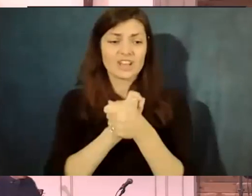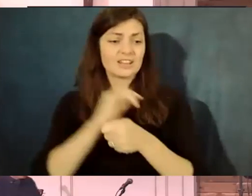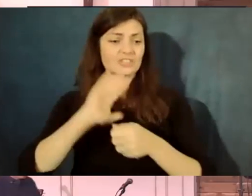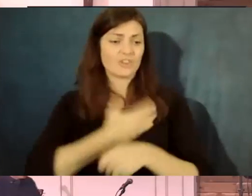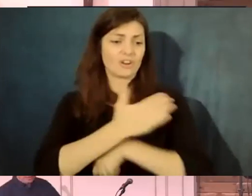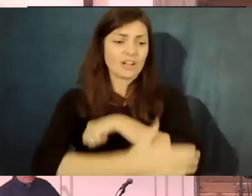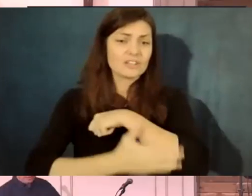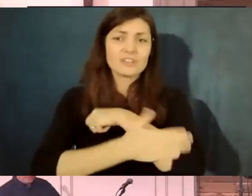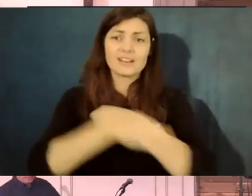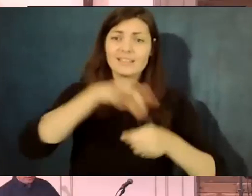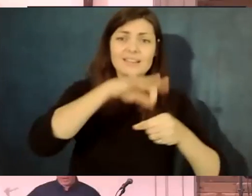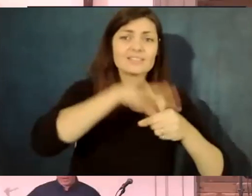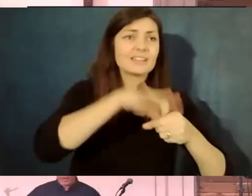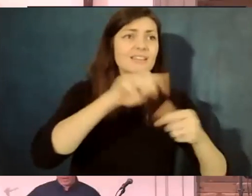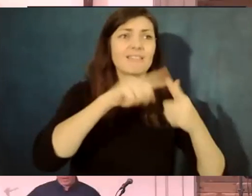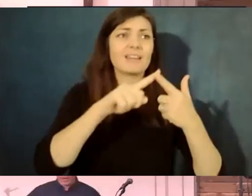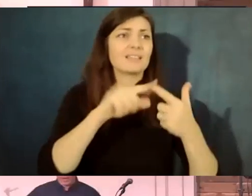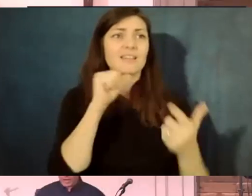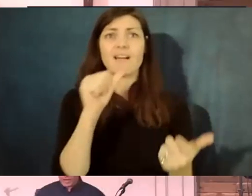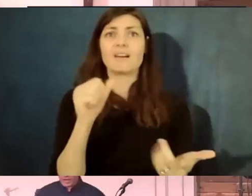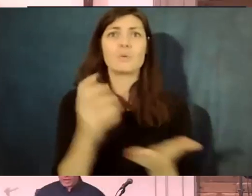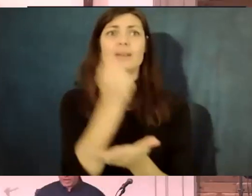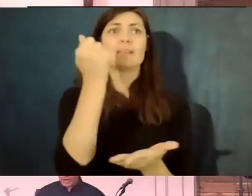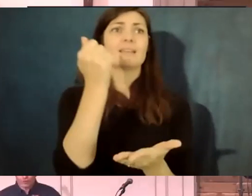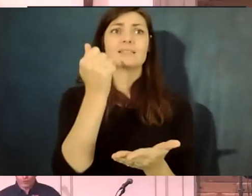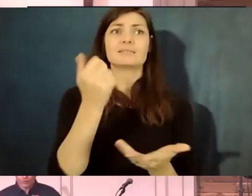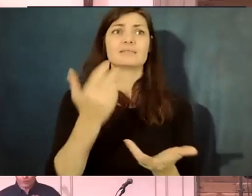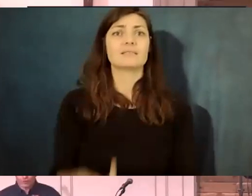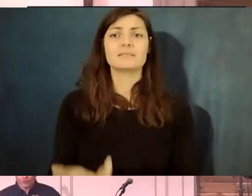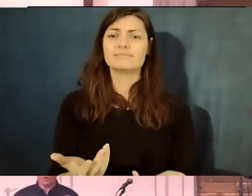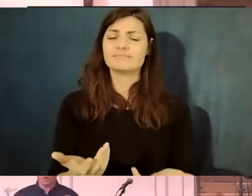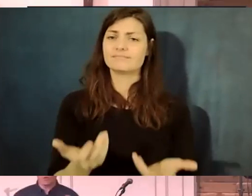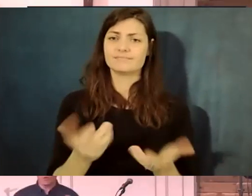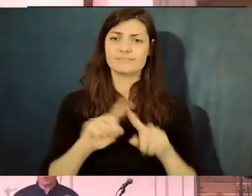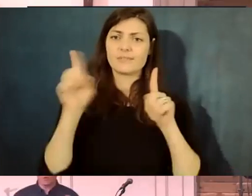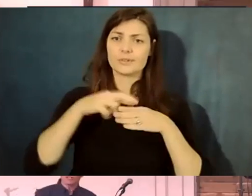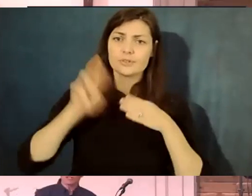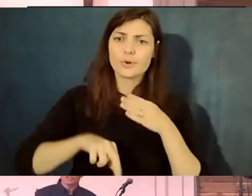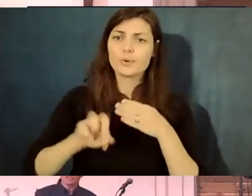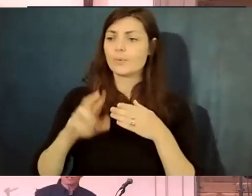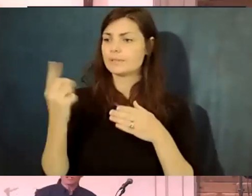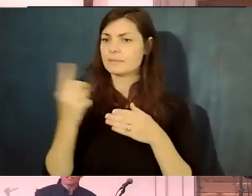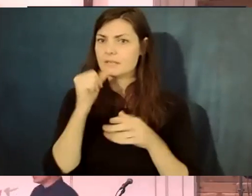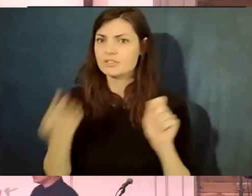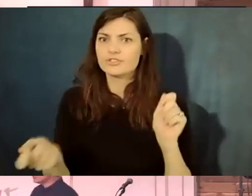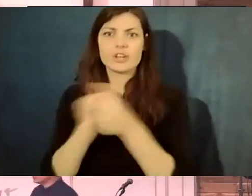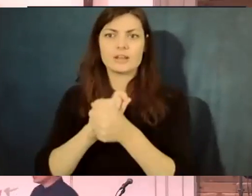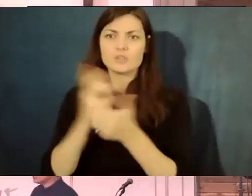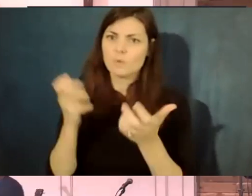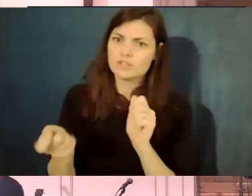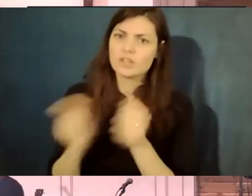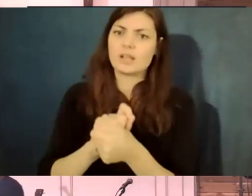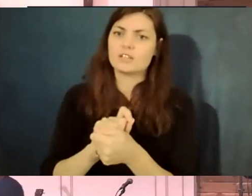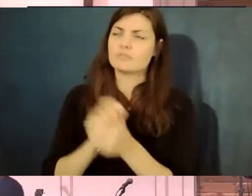to have an election go this way or that way, and it goes differently than you might want it to go, or something doesn't change that you want to